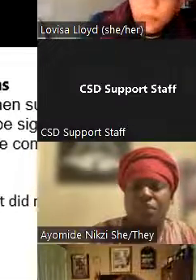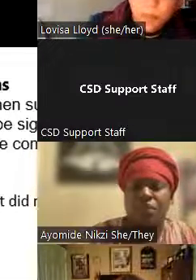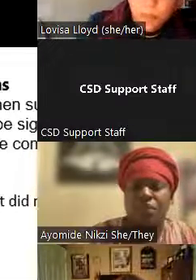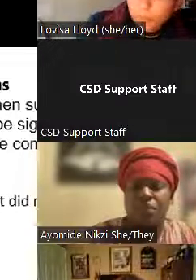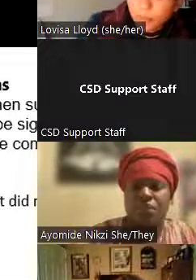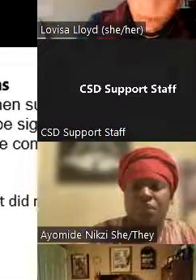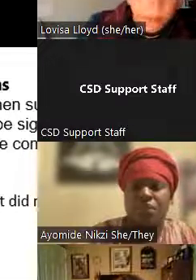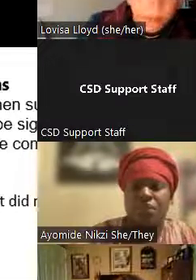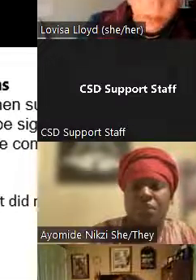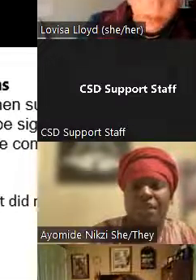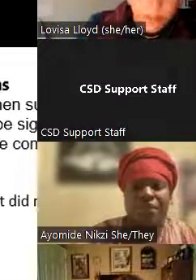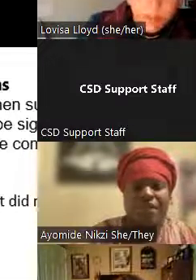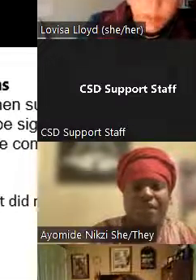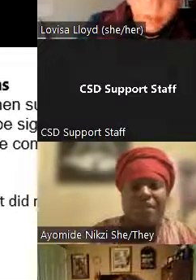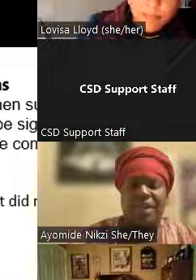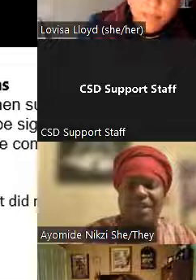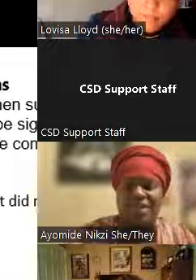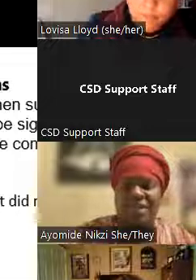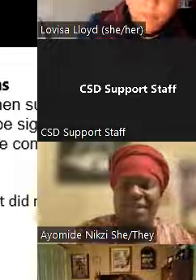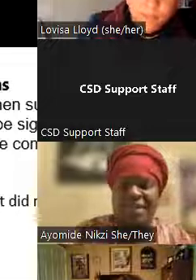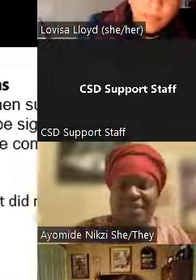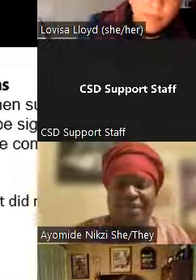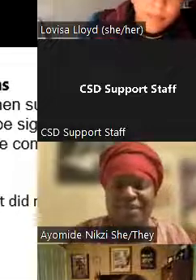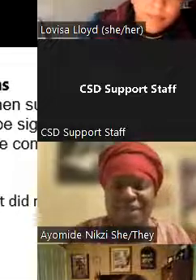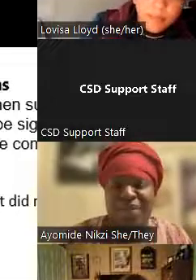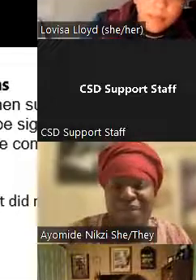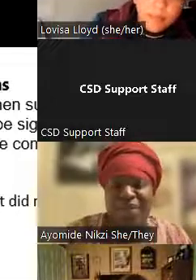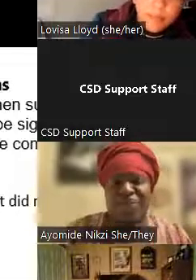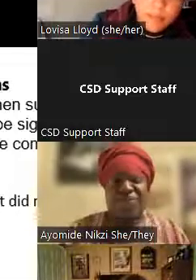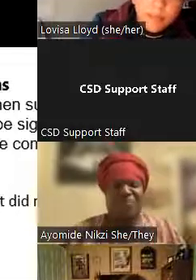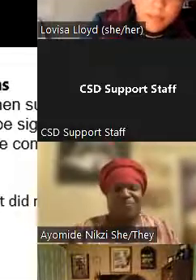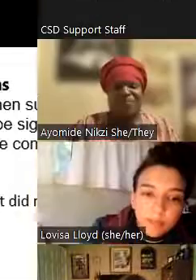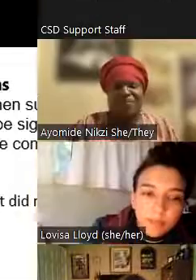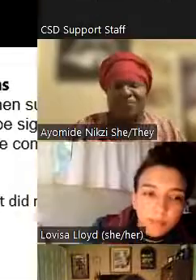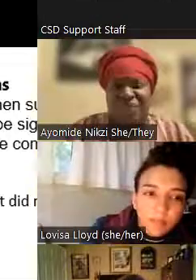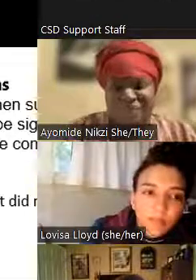I have an opportunity right now. Yes. To speak. Yes. Okay. Yes. Appreciate it. I know